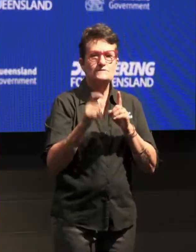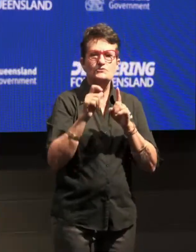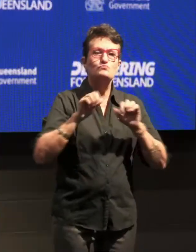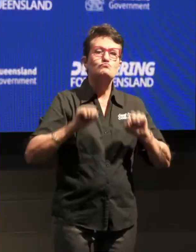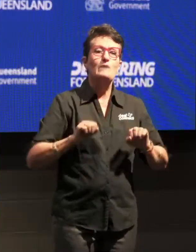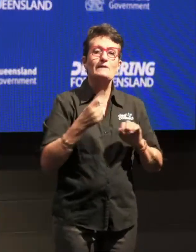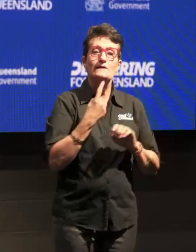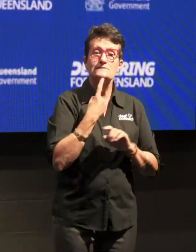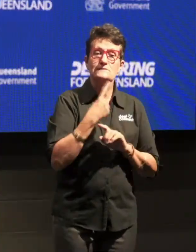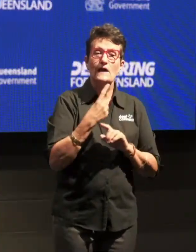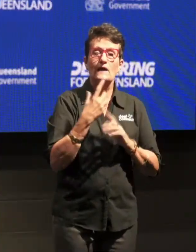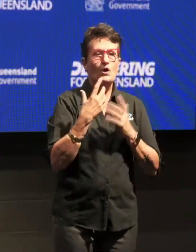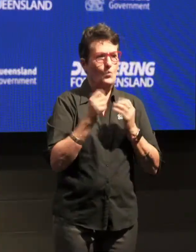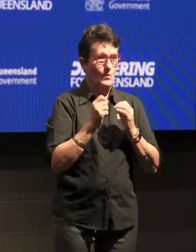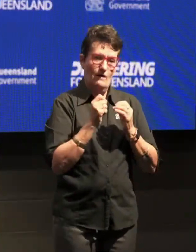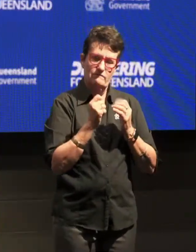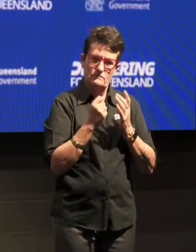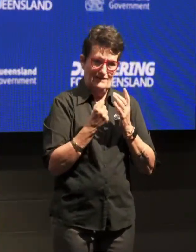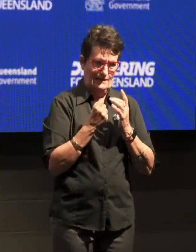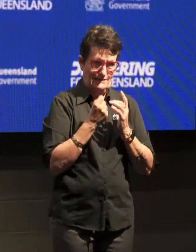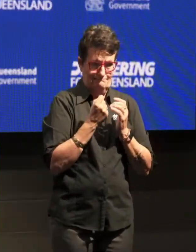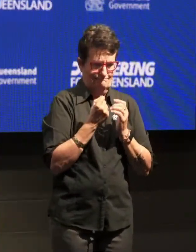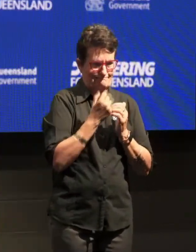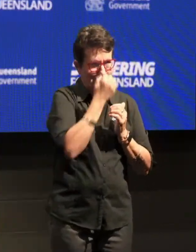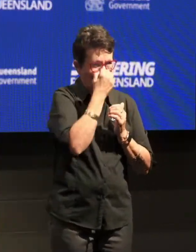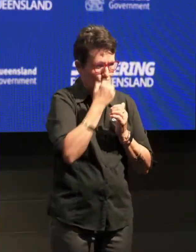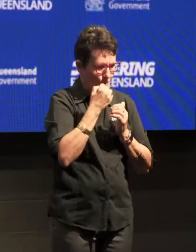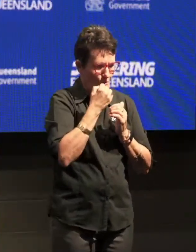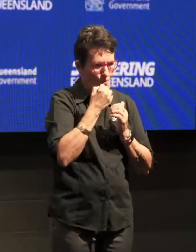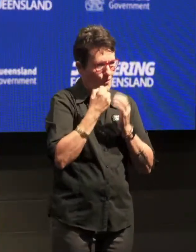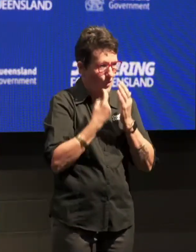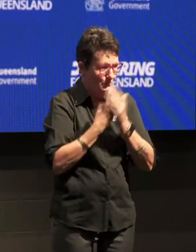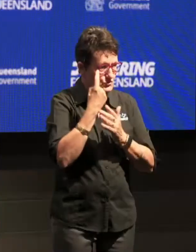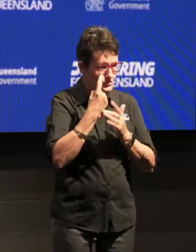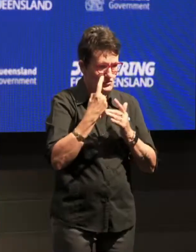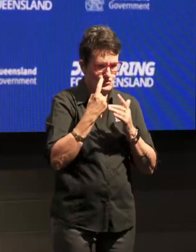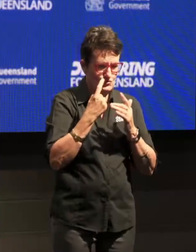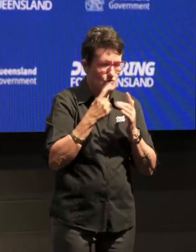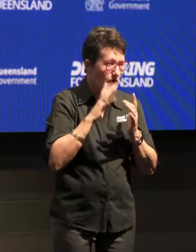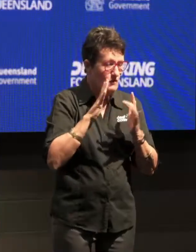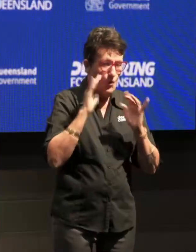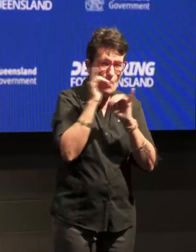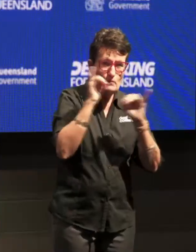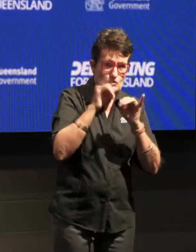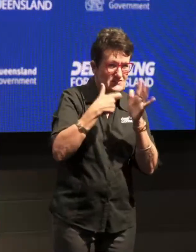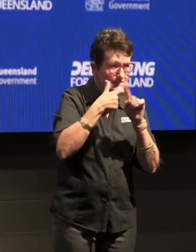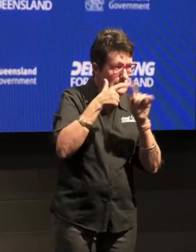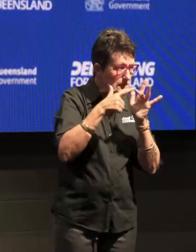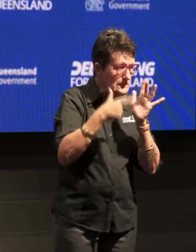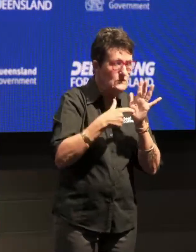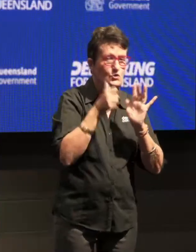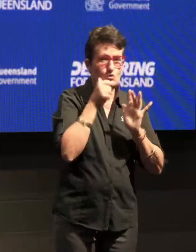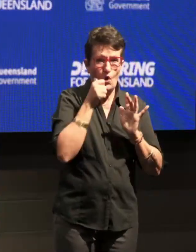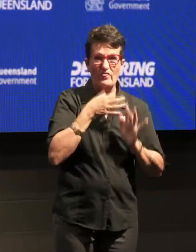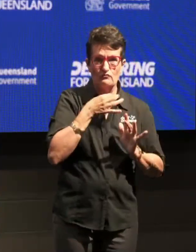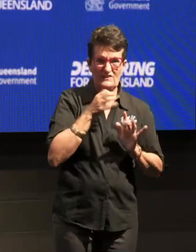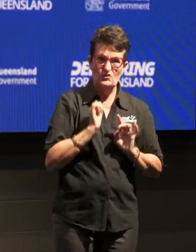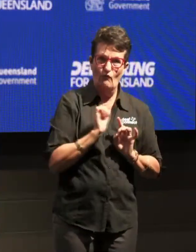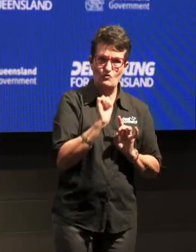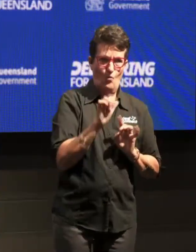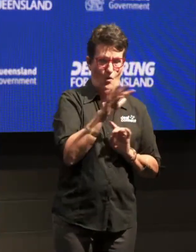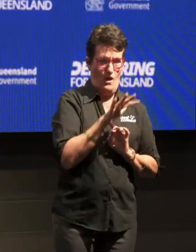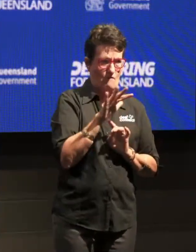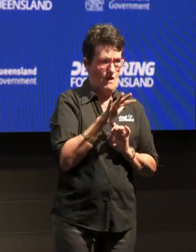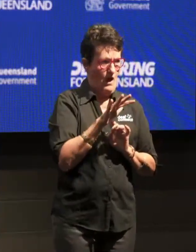mentioned, you have a small window of opportunity now to check your emergency kits, know the risk of the area that you're in, and